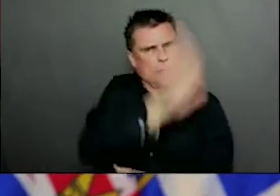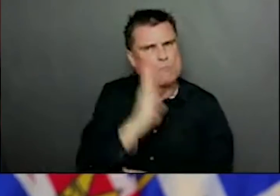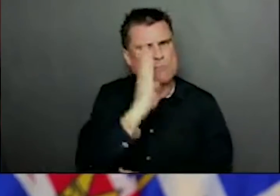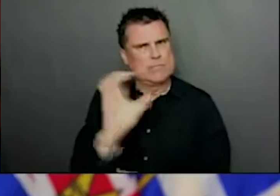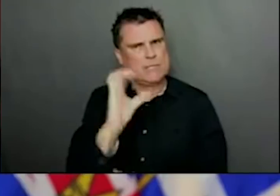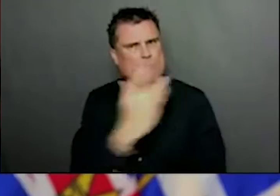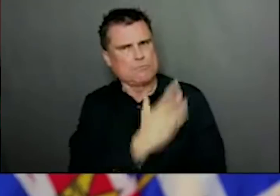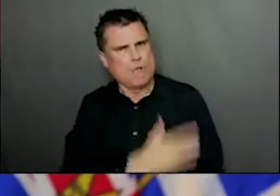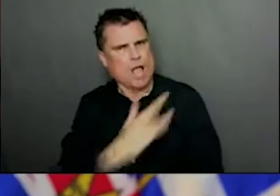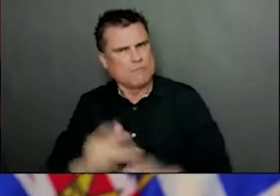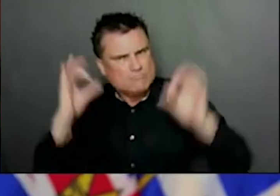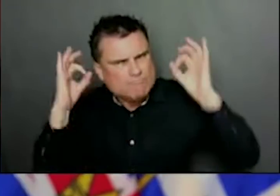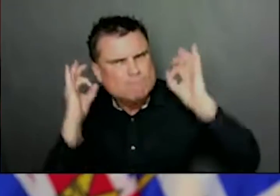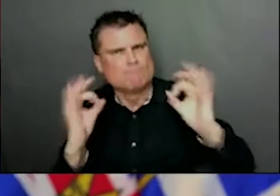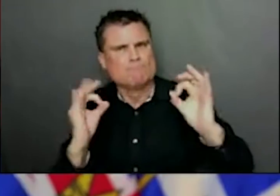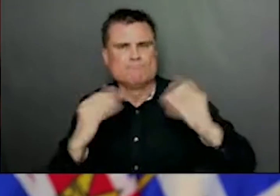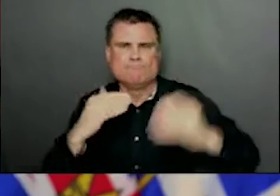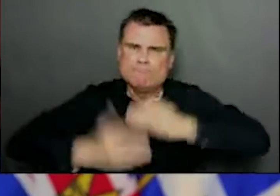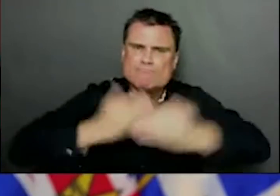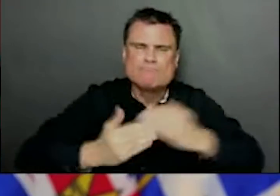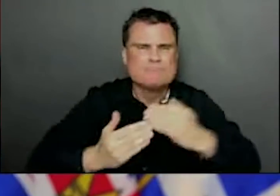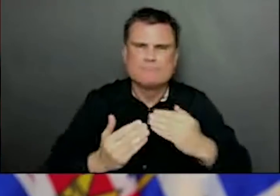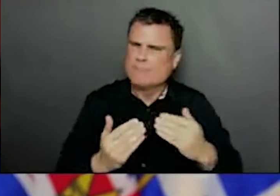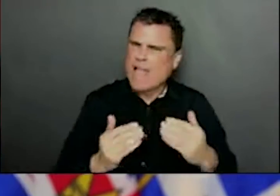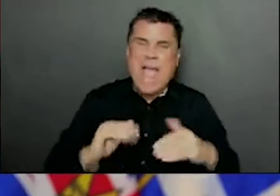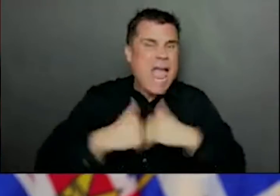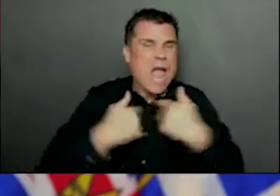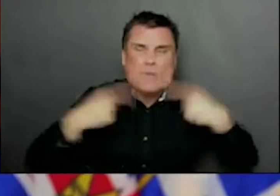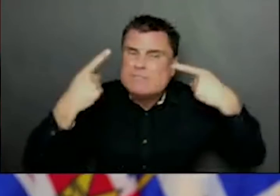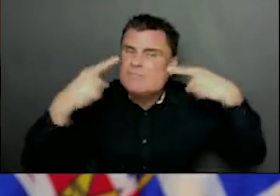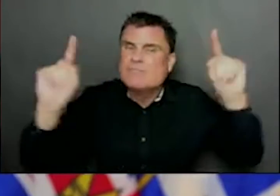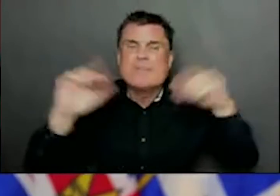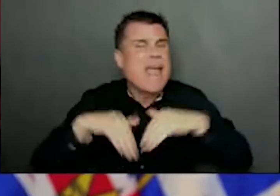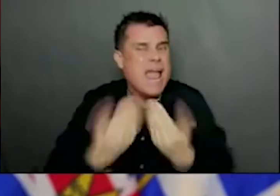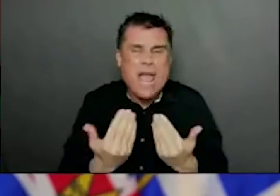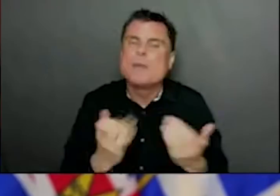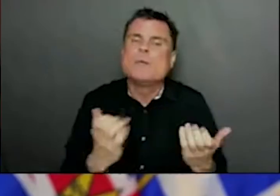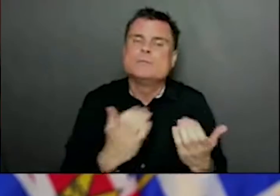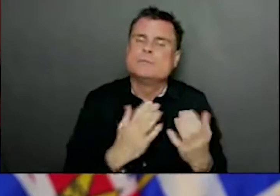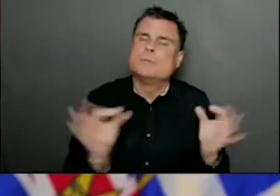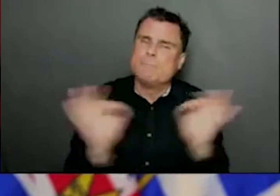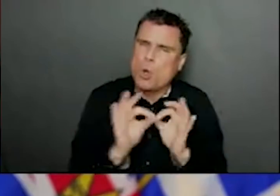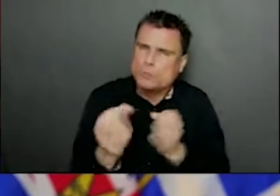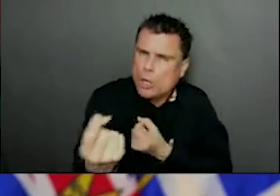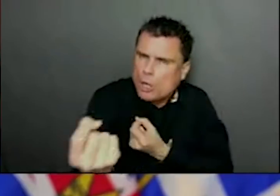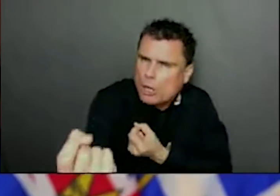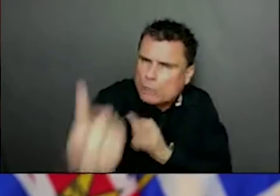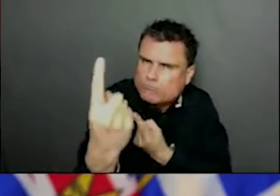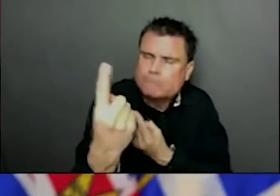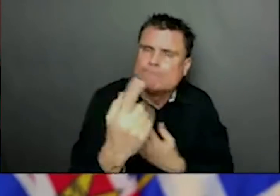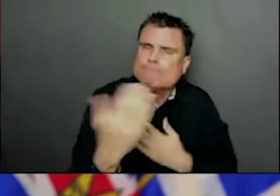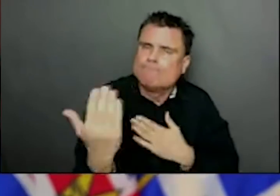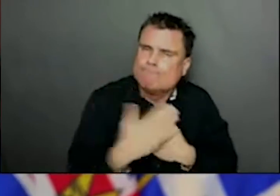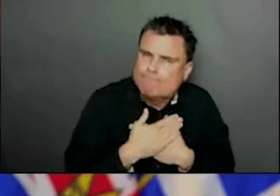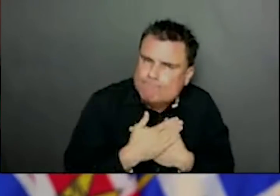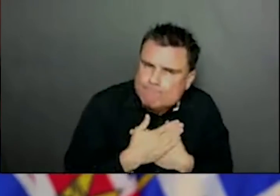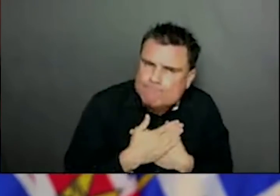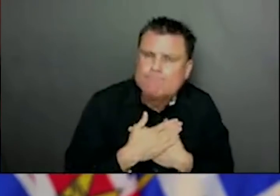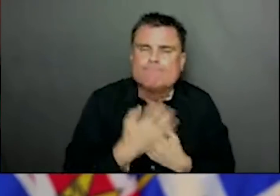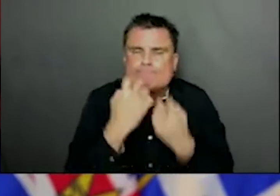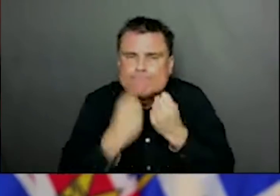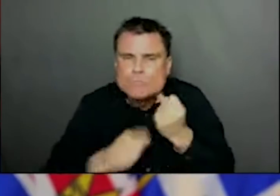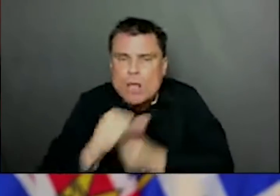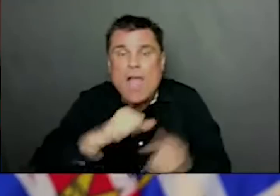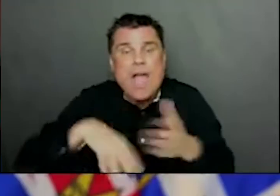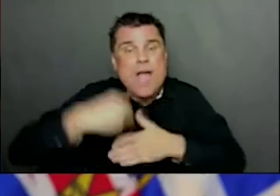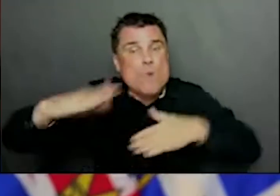walk together, we support each other, we go for a distance walk with our neighbor or our friends. It's